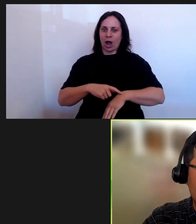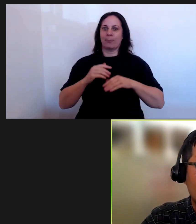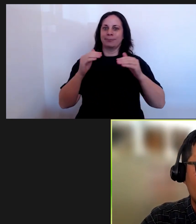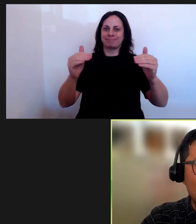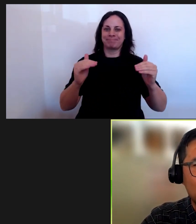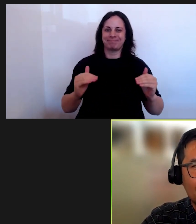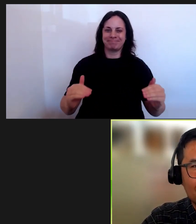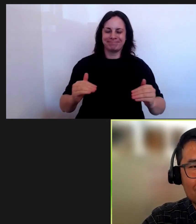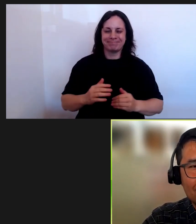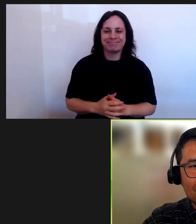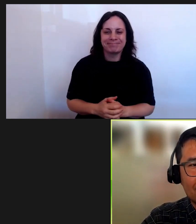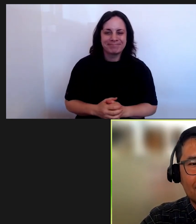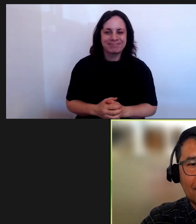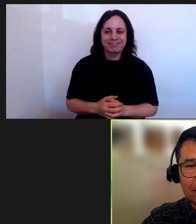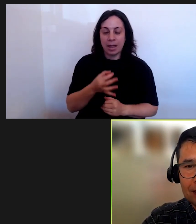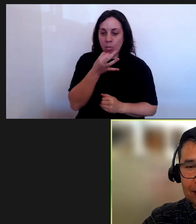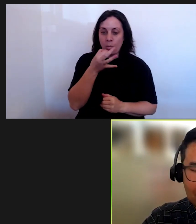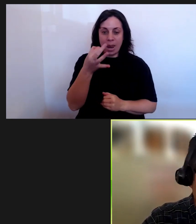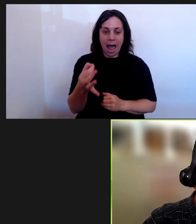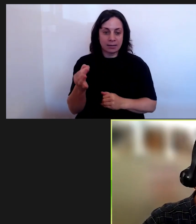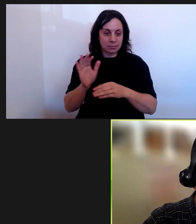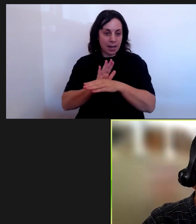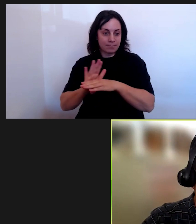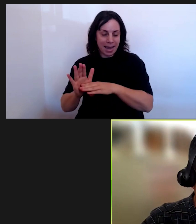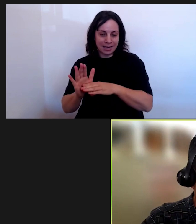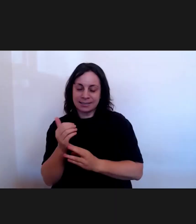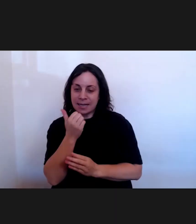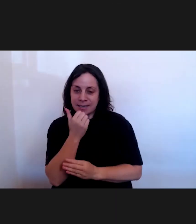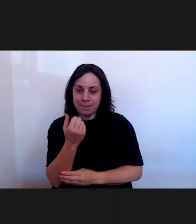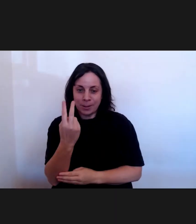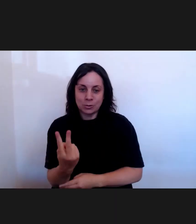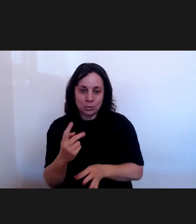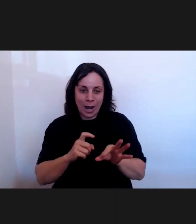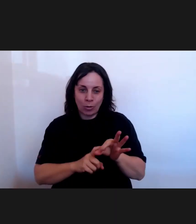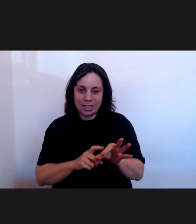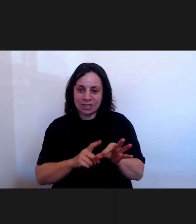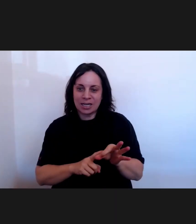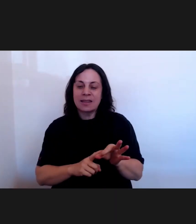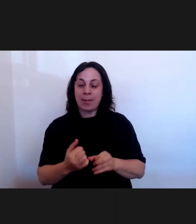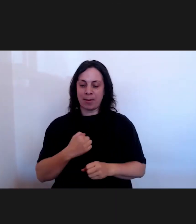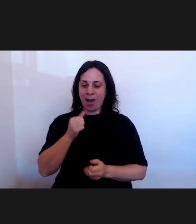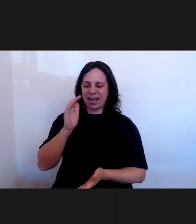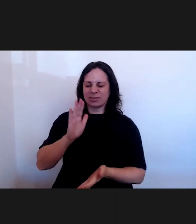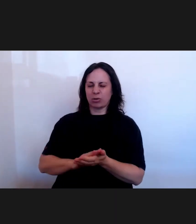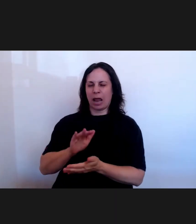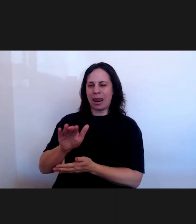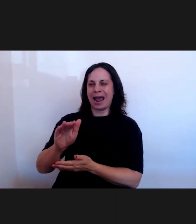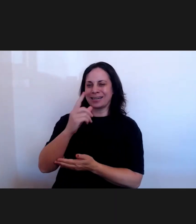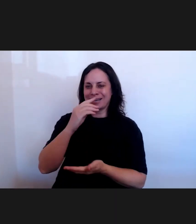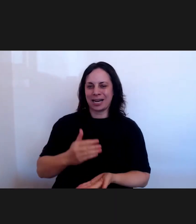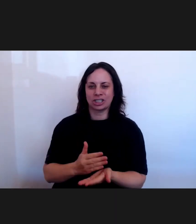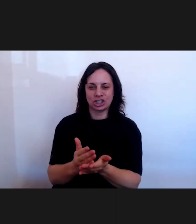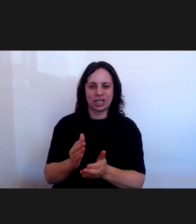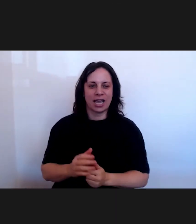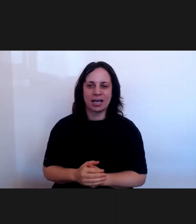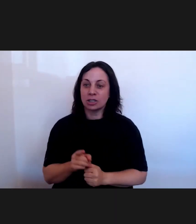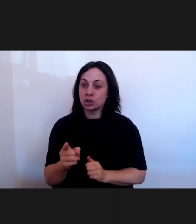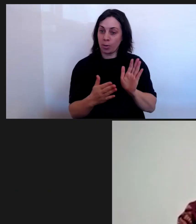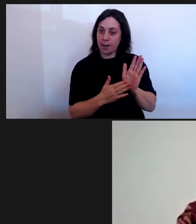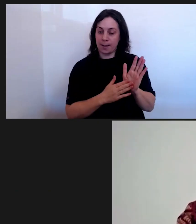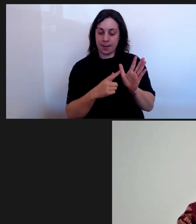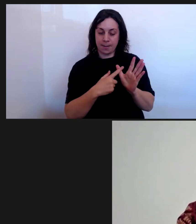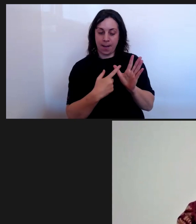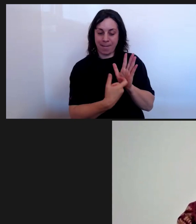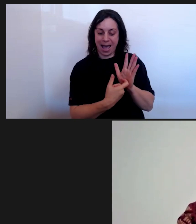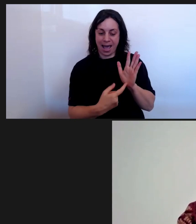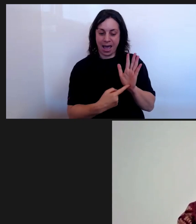next panelist, and then I will come back to that. Martin, so you have worked in the policy area and